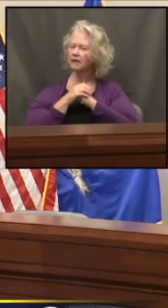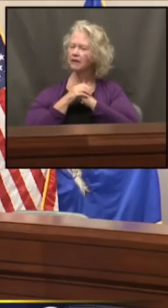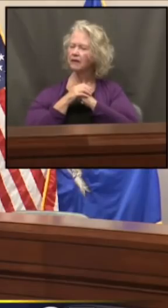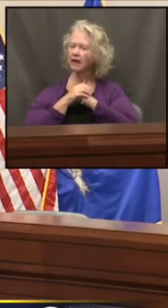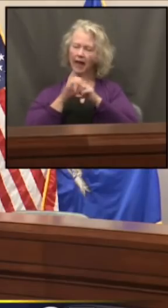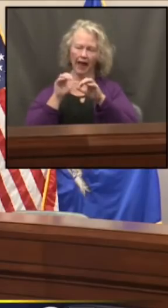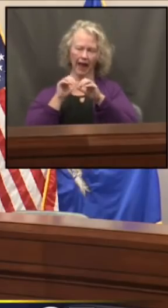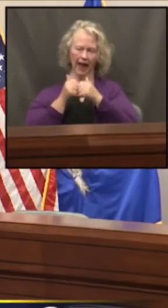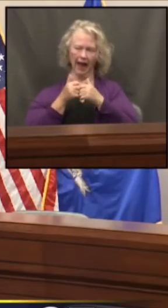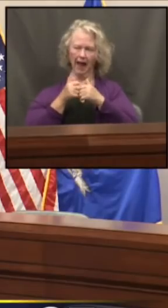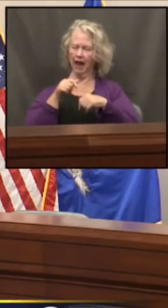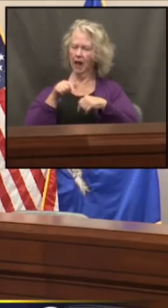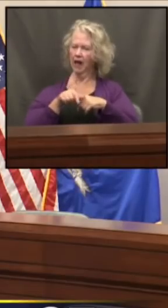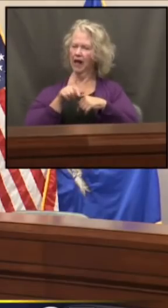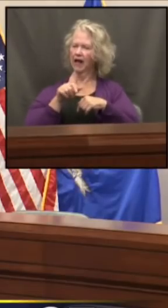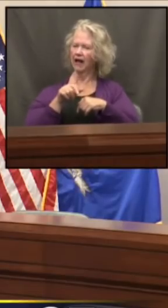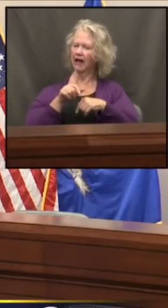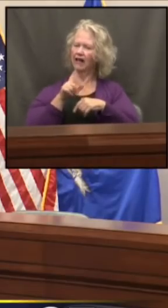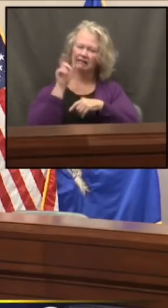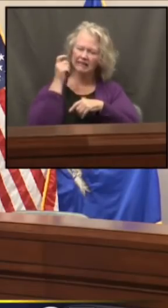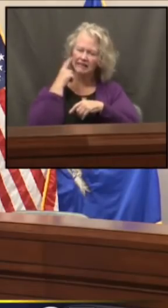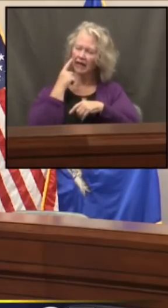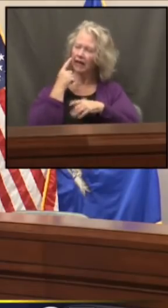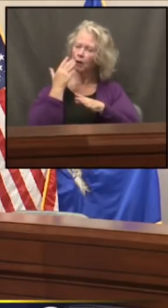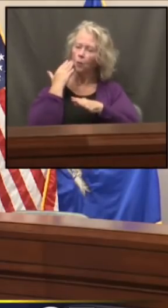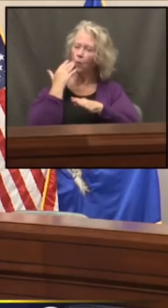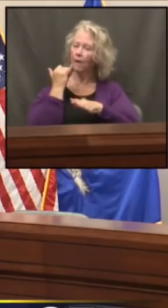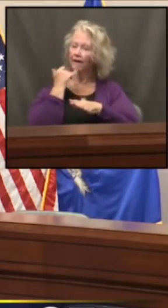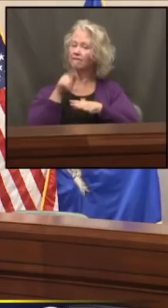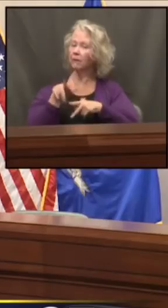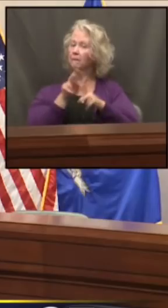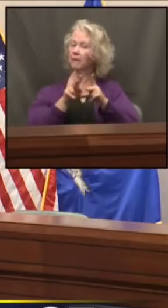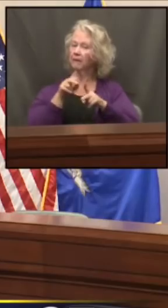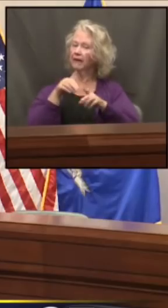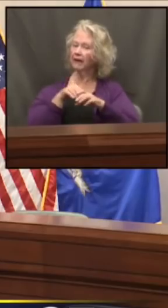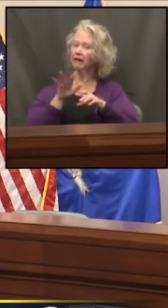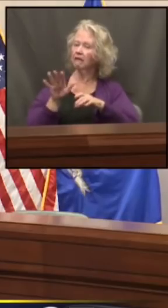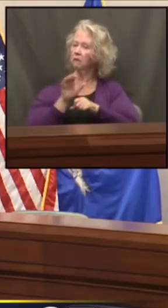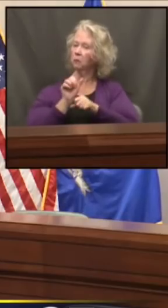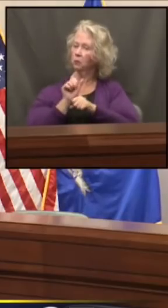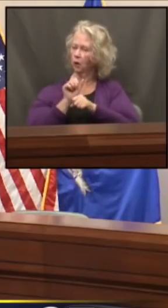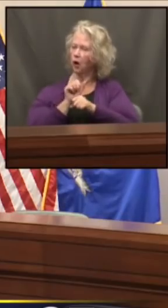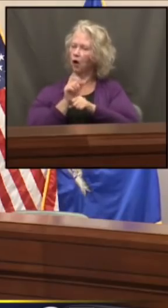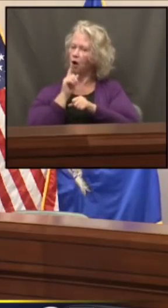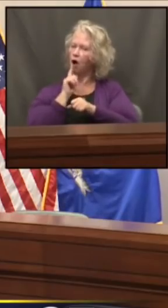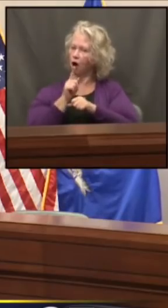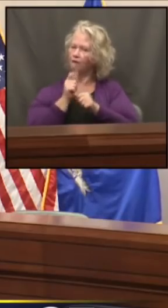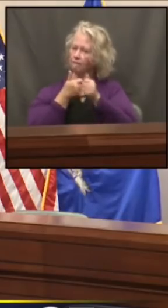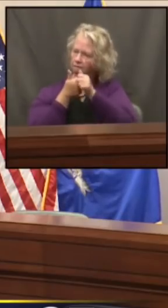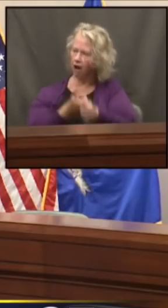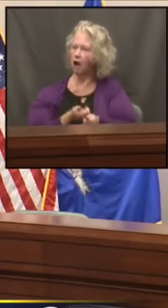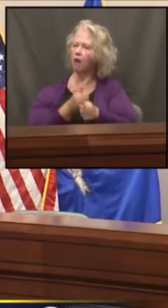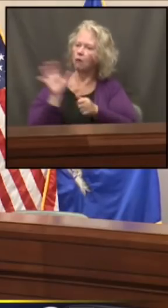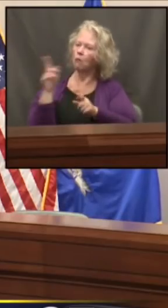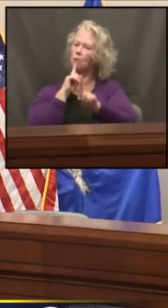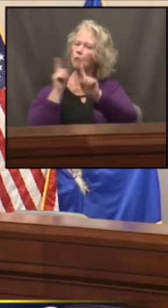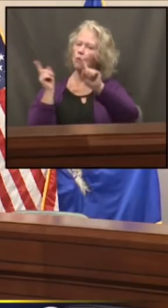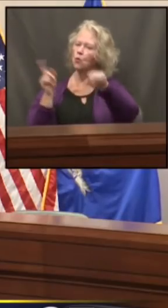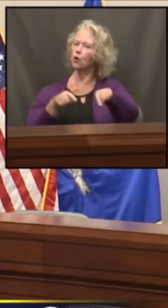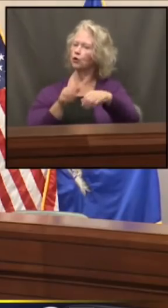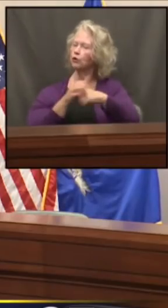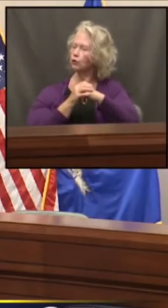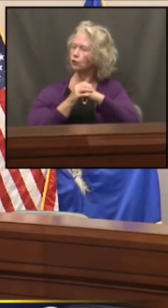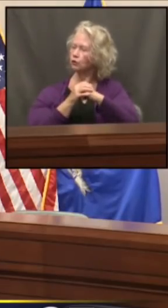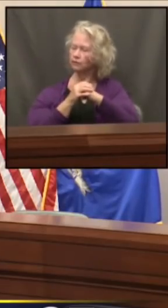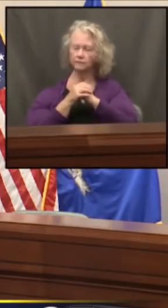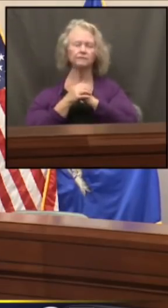to know whether its employees are vaccinated and in compliance with the mandate coming this Monday? Well, I'll start and then